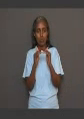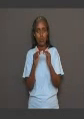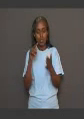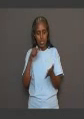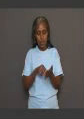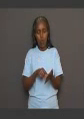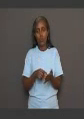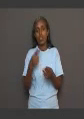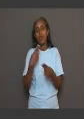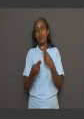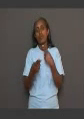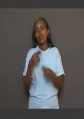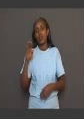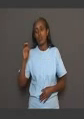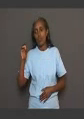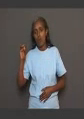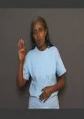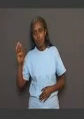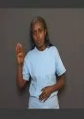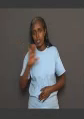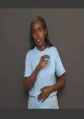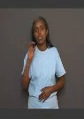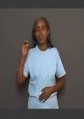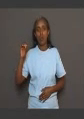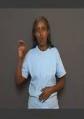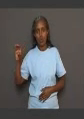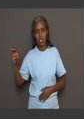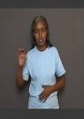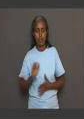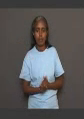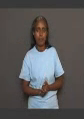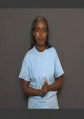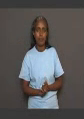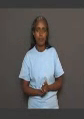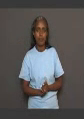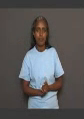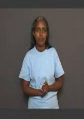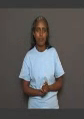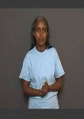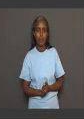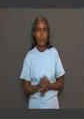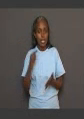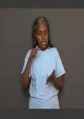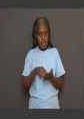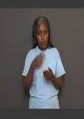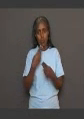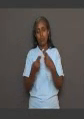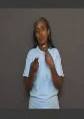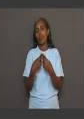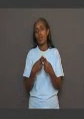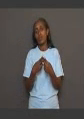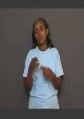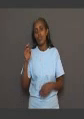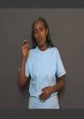dot product of OB and OC. The dot product